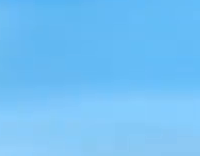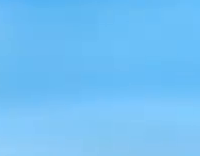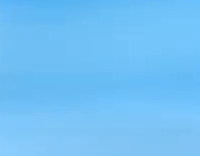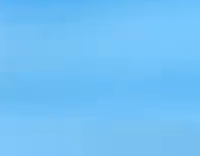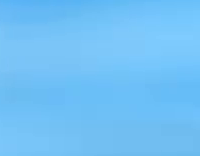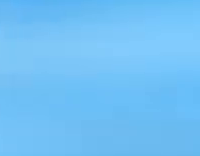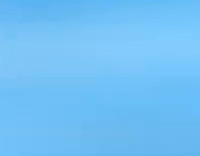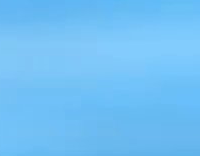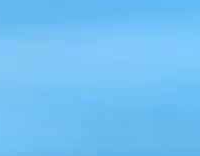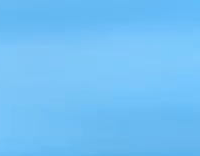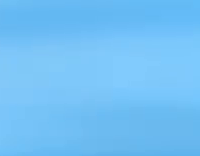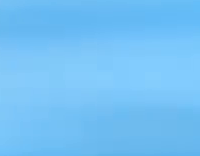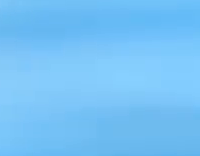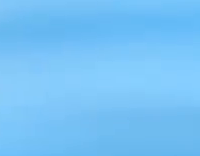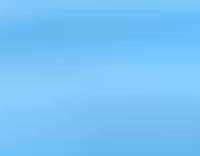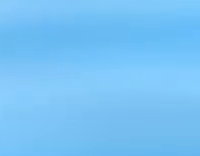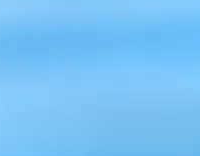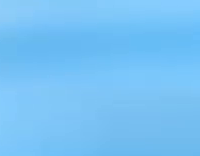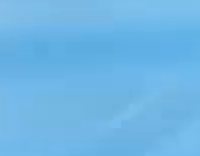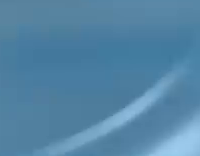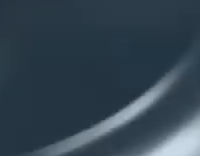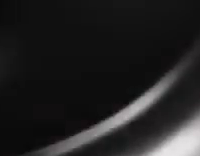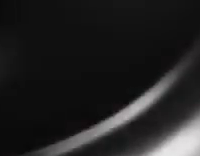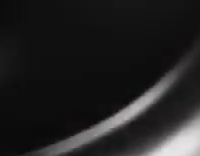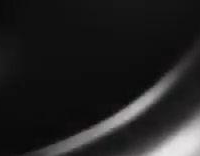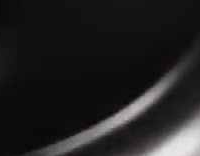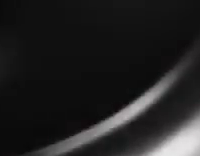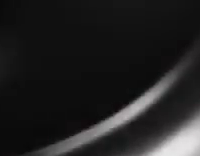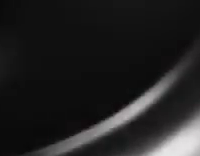This is NTV.